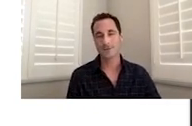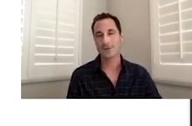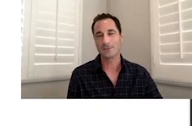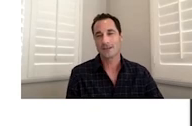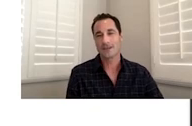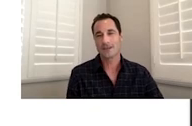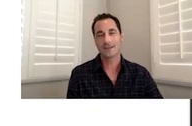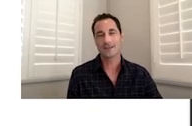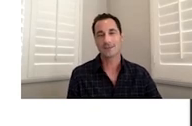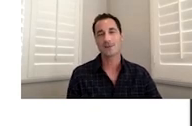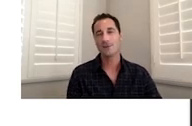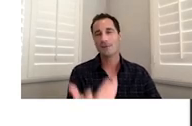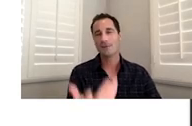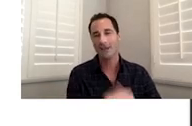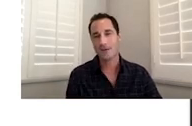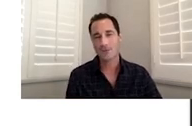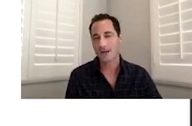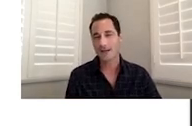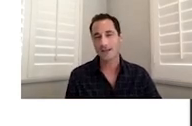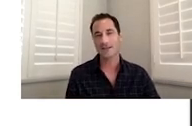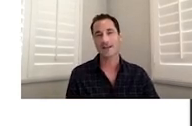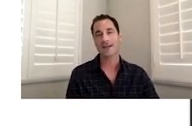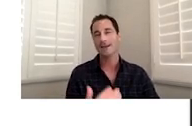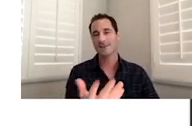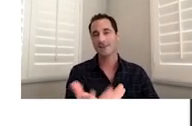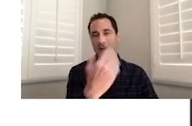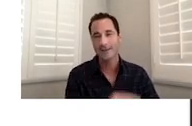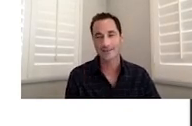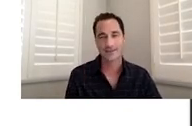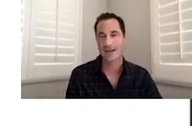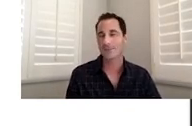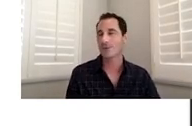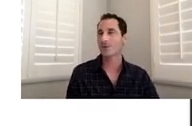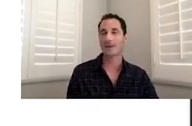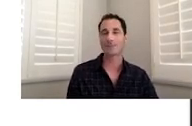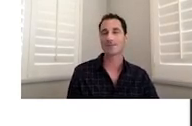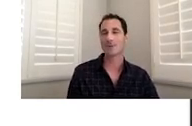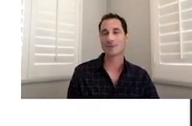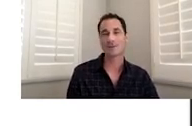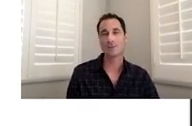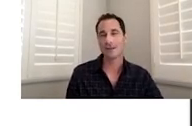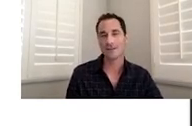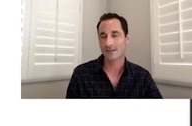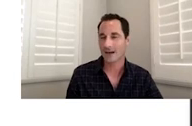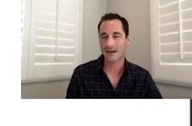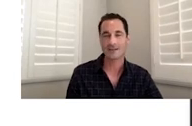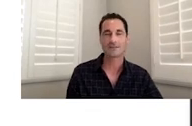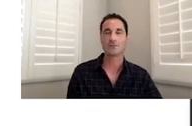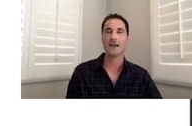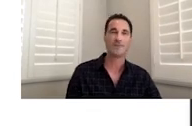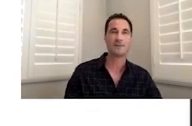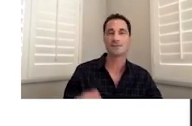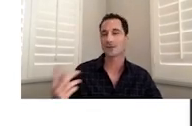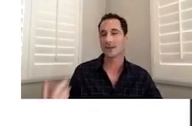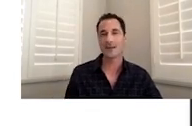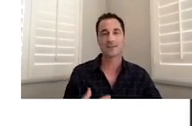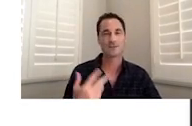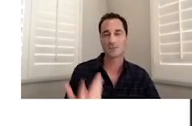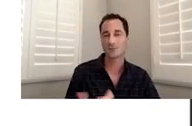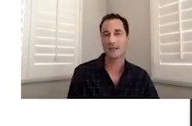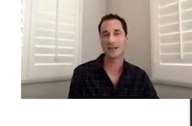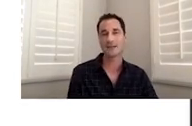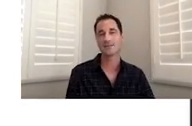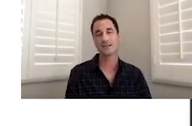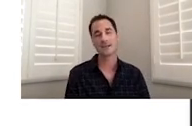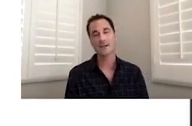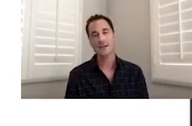open to other people's ideas. I mean, so many people gave me great ideas. I got to, I got to say, I wrote all the episodes, but so many of these lines were Evans or Kate's